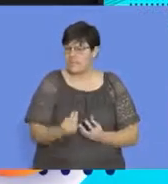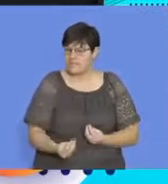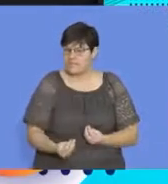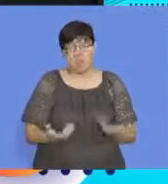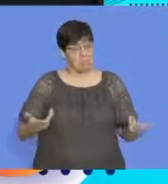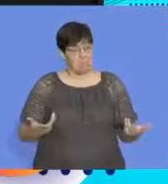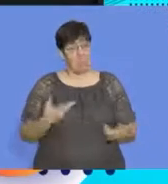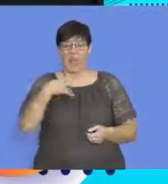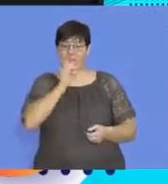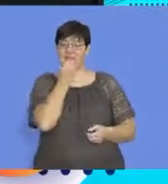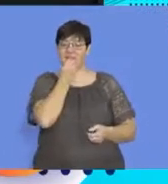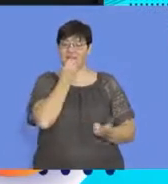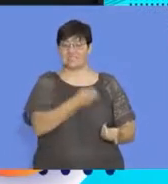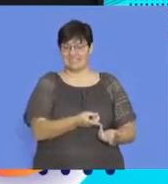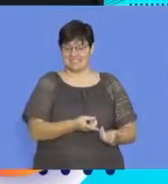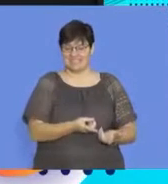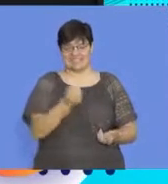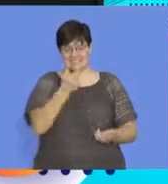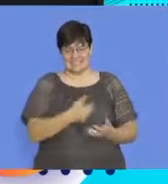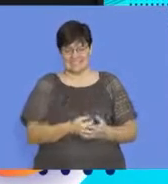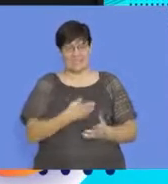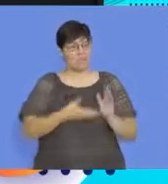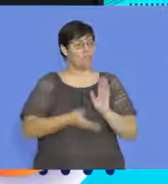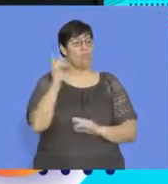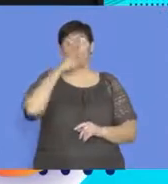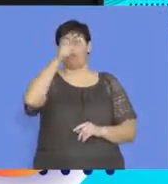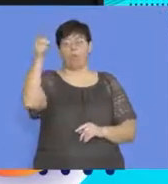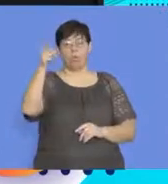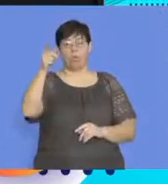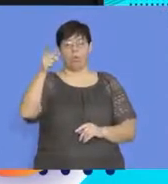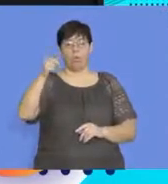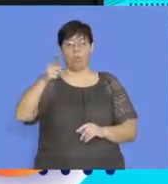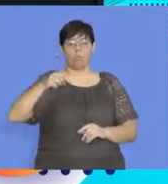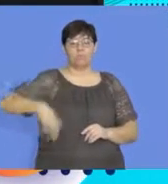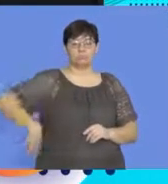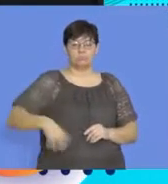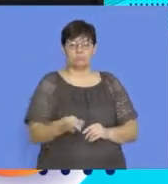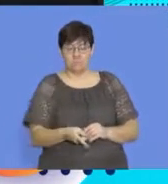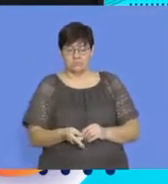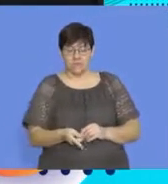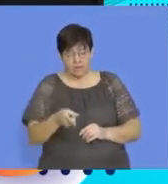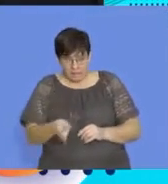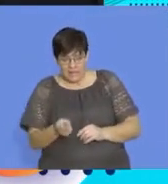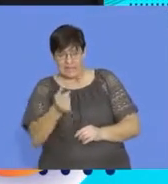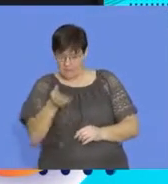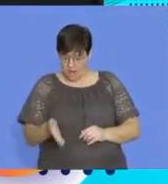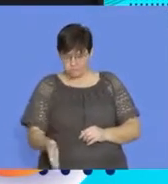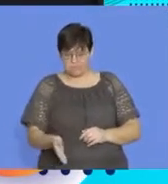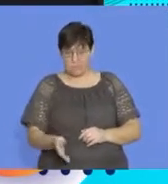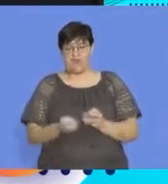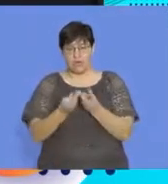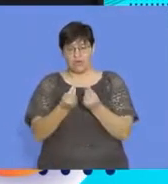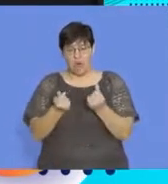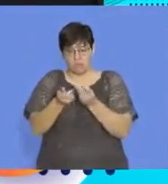it. They eat the seed. They go away. What drops out of their feces? The seed. It germinates. All right?